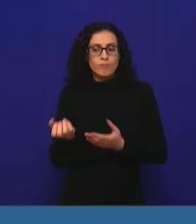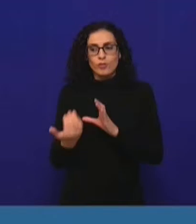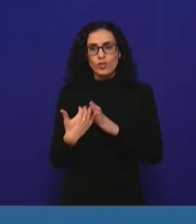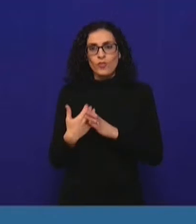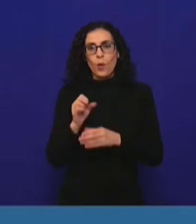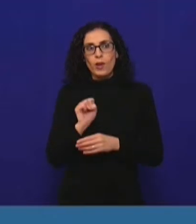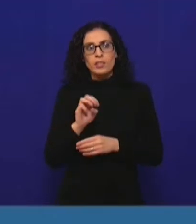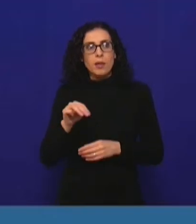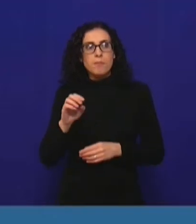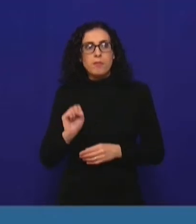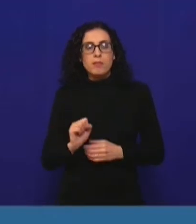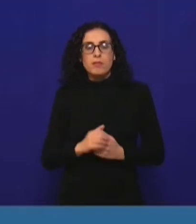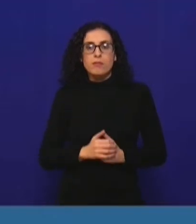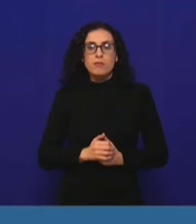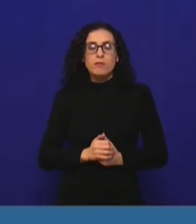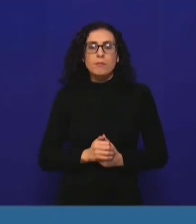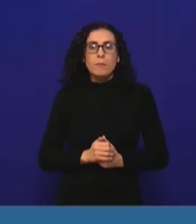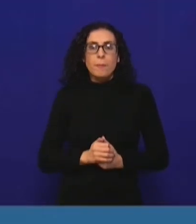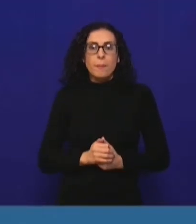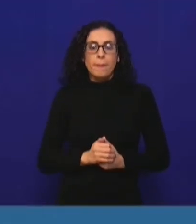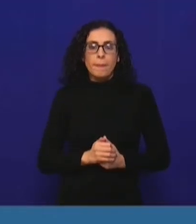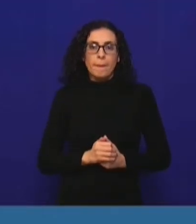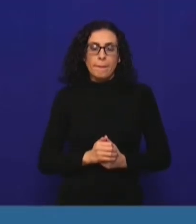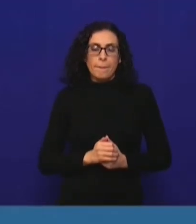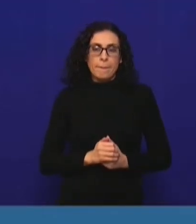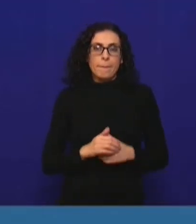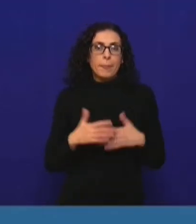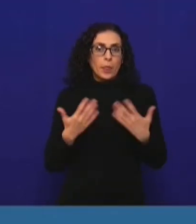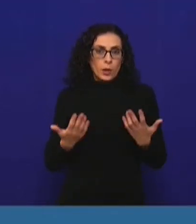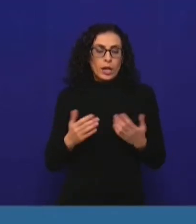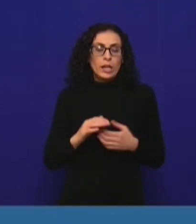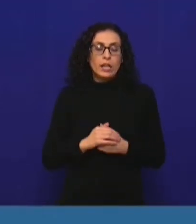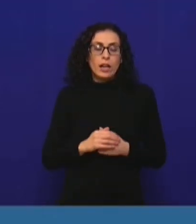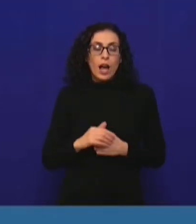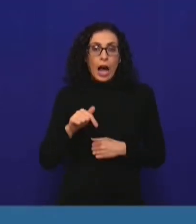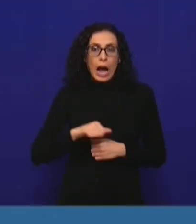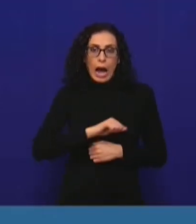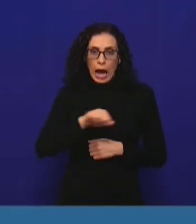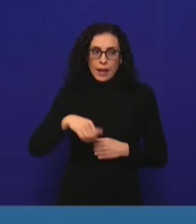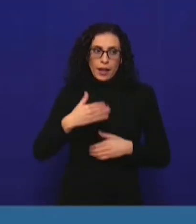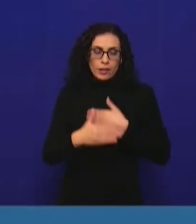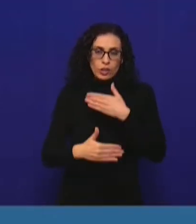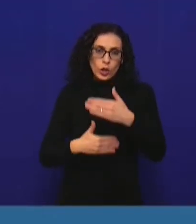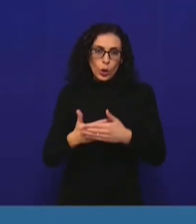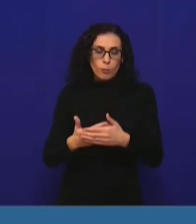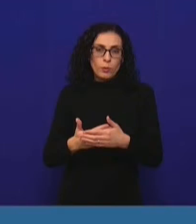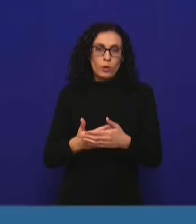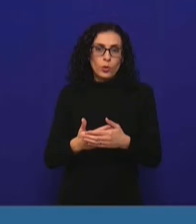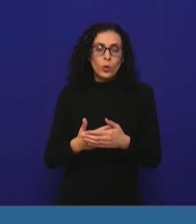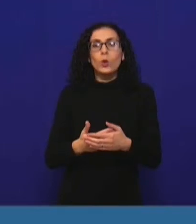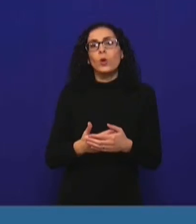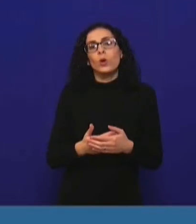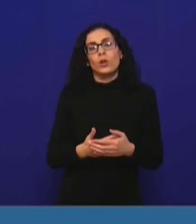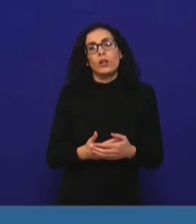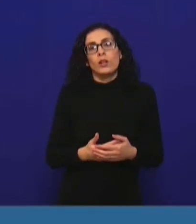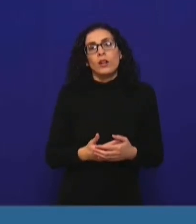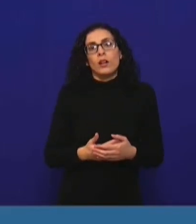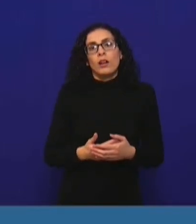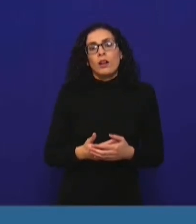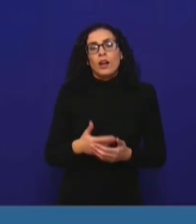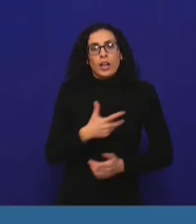bħalma qegħdin taraw ukoll aħna bħalissa għaddejjem l-istrateġija tat-tilqim in parallel